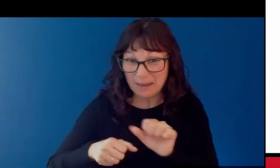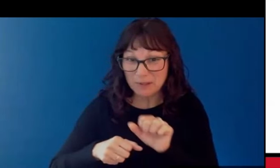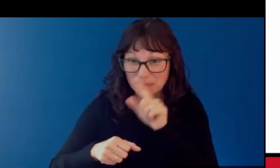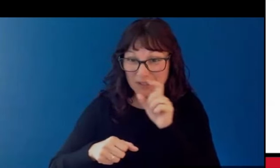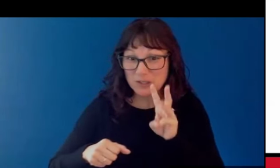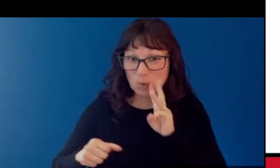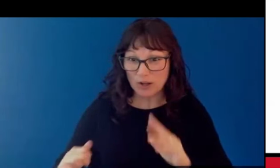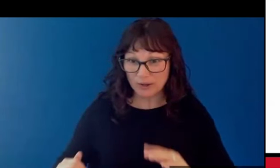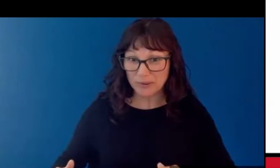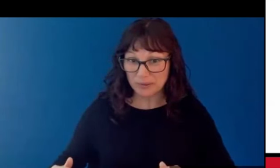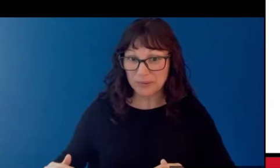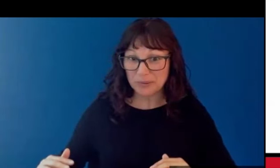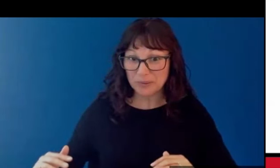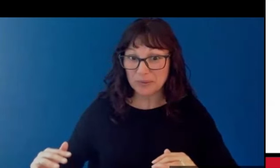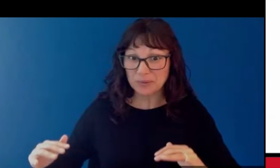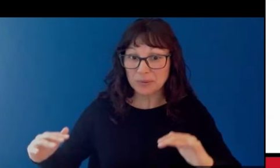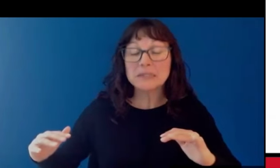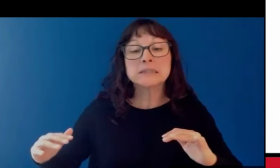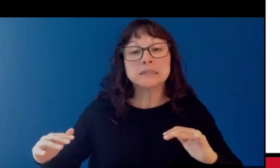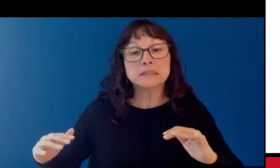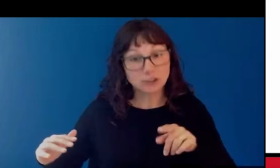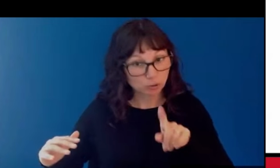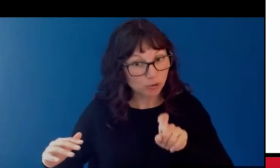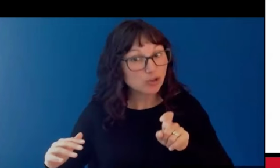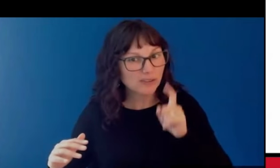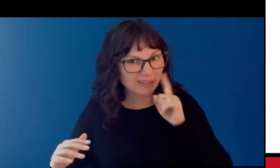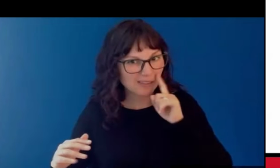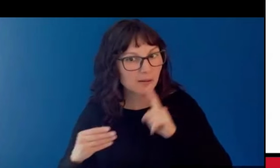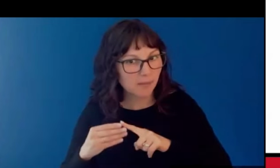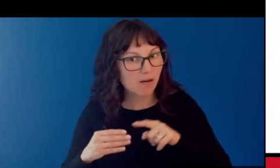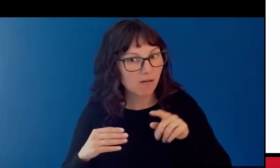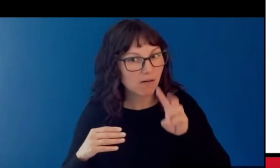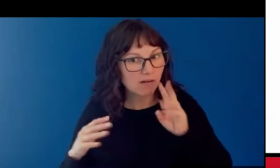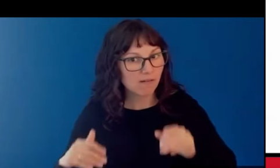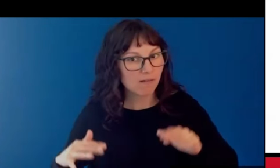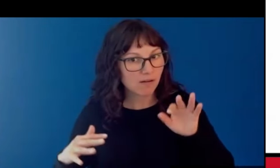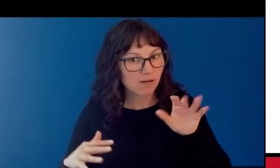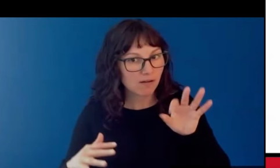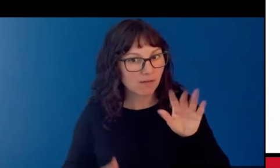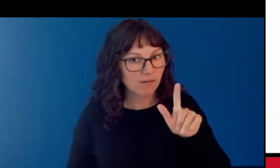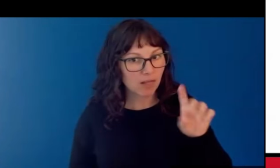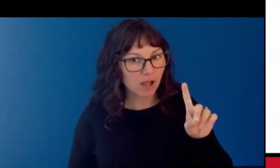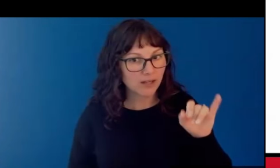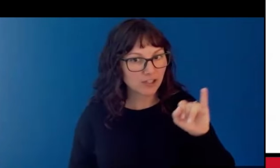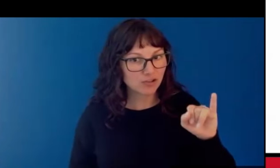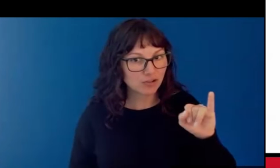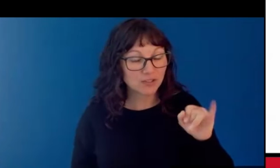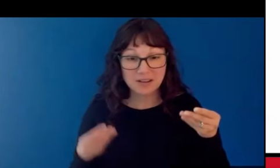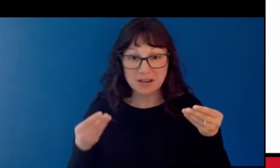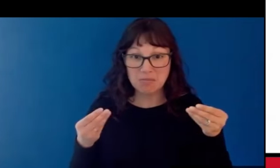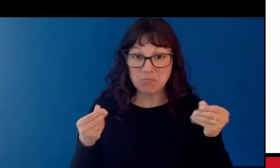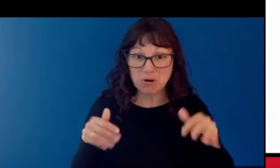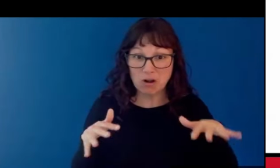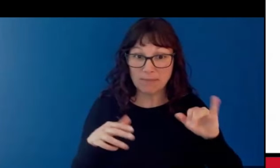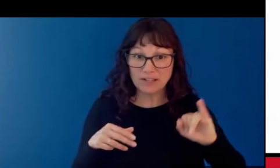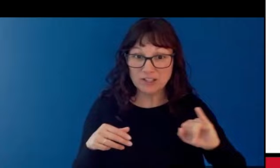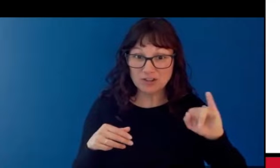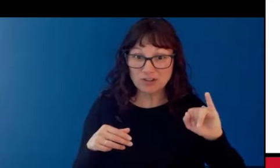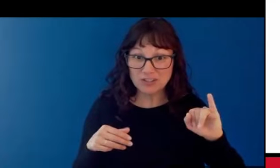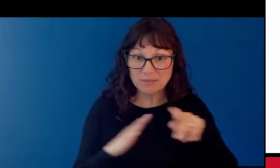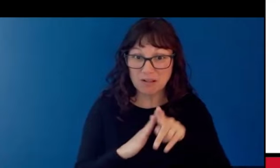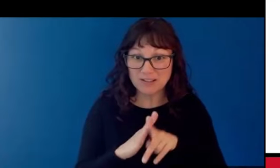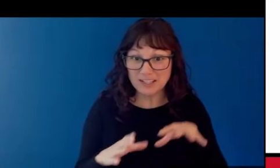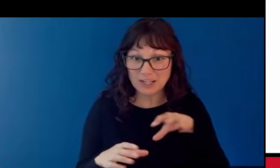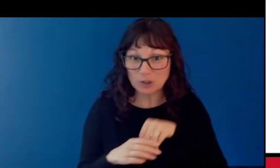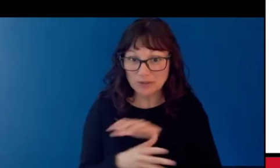rising water, you should consider flood insurance. Property insurance policies do not cover